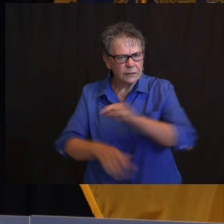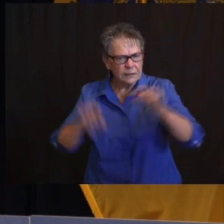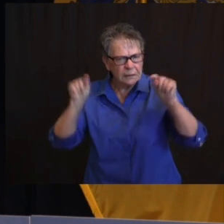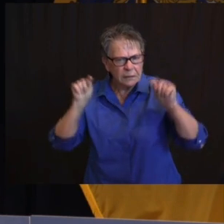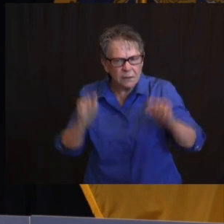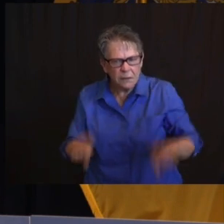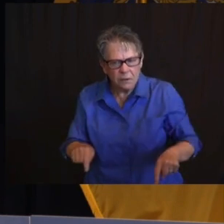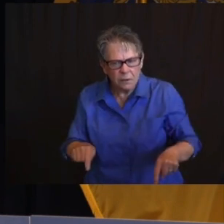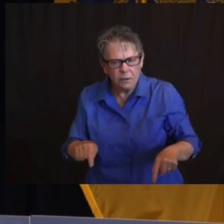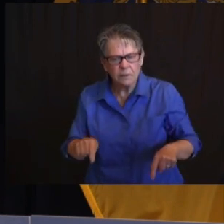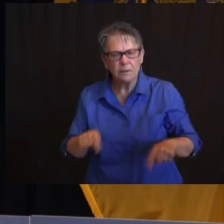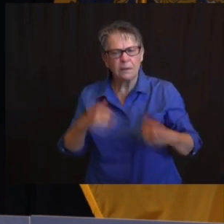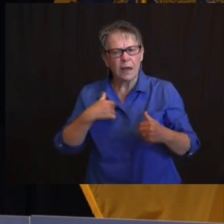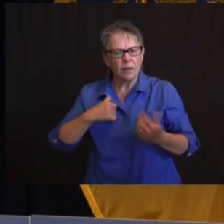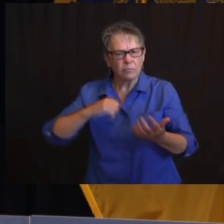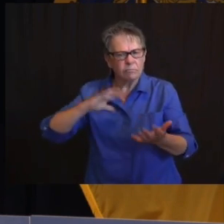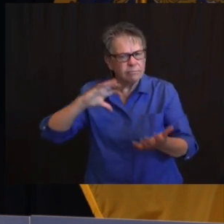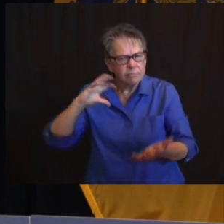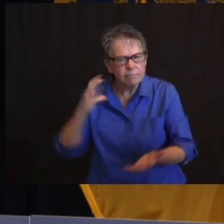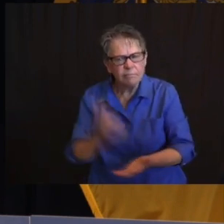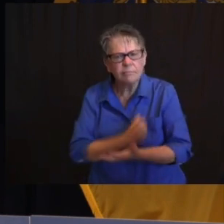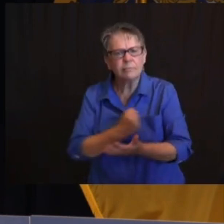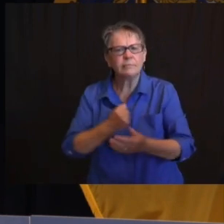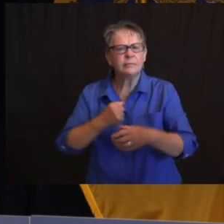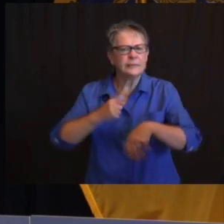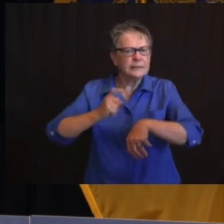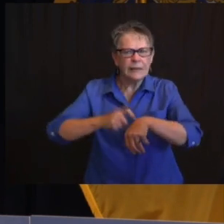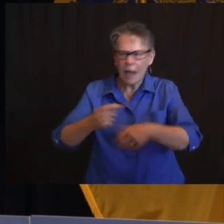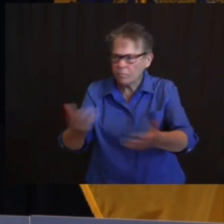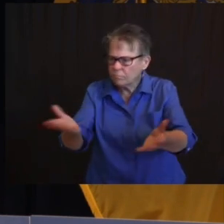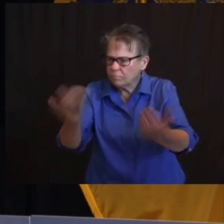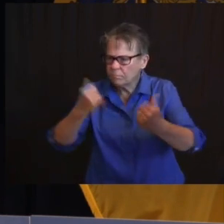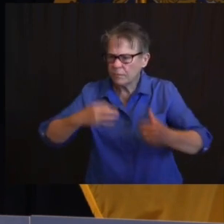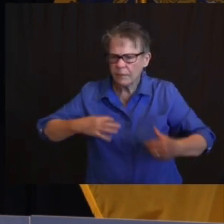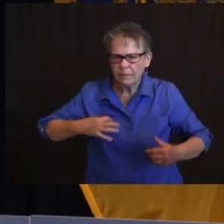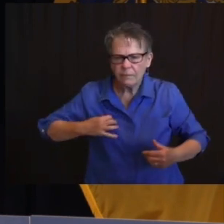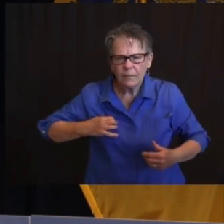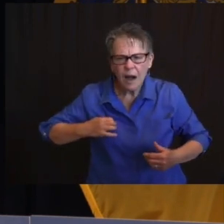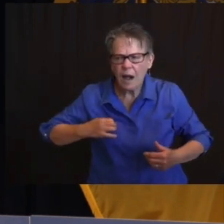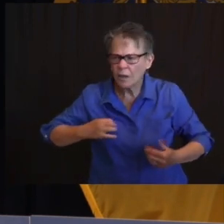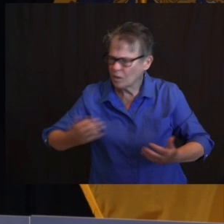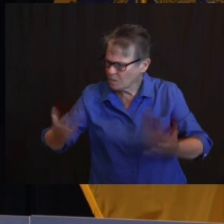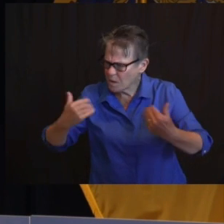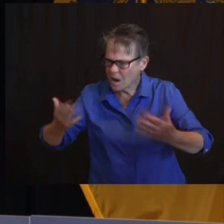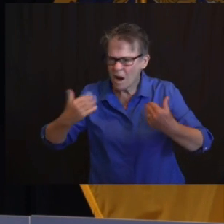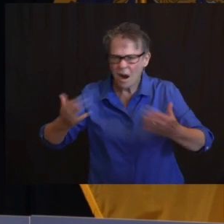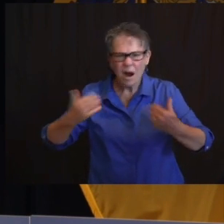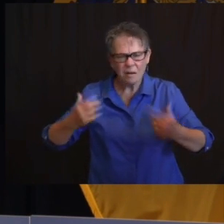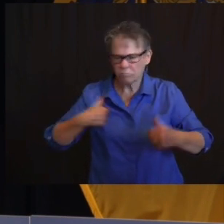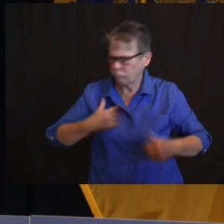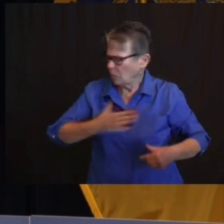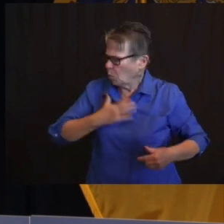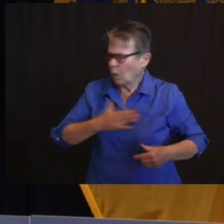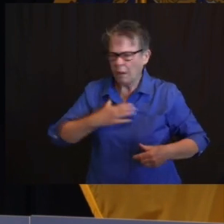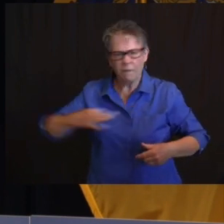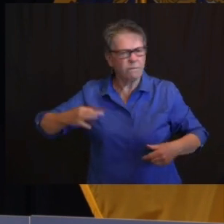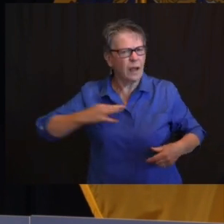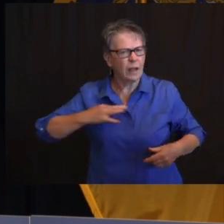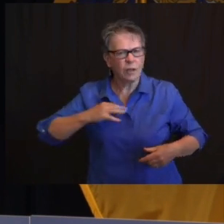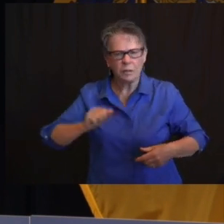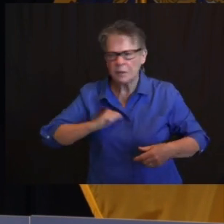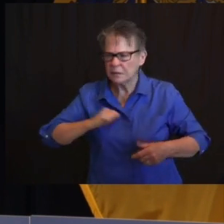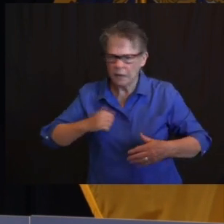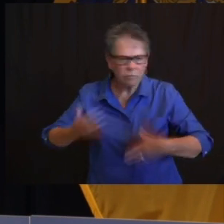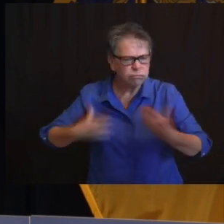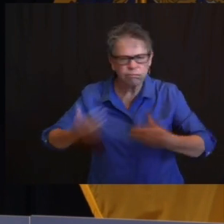the virus, I signed up to help the people of our state. I started my contact tracing training as a volunteer at the